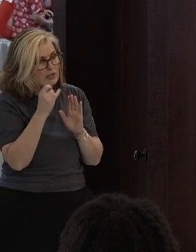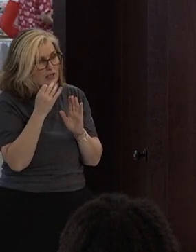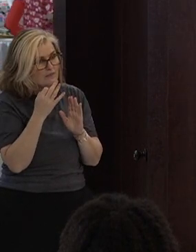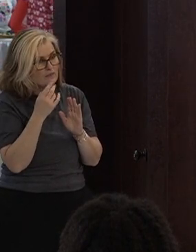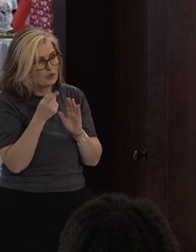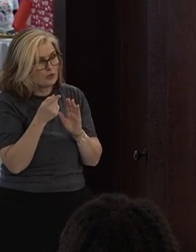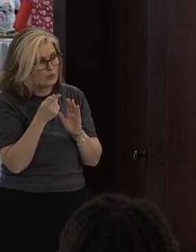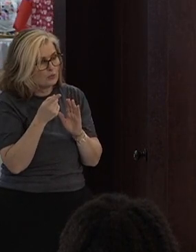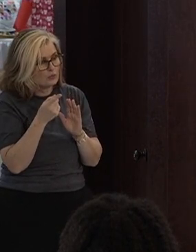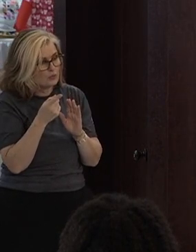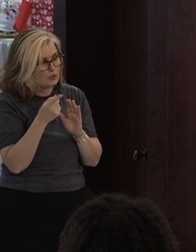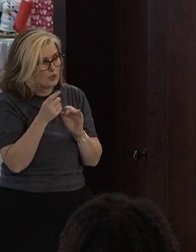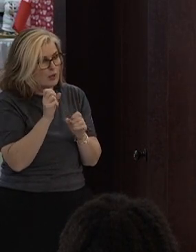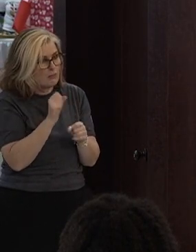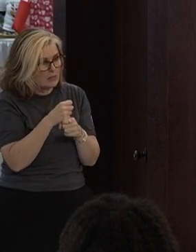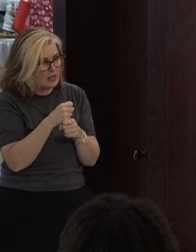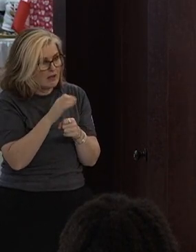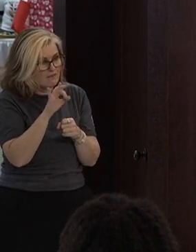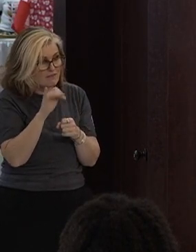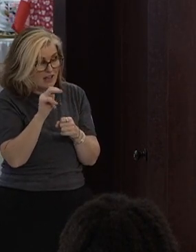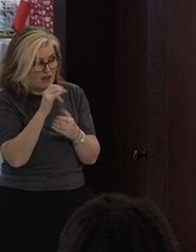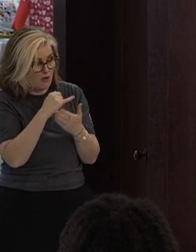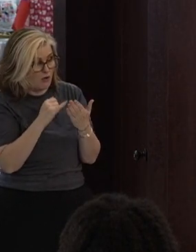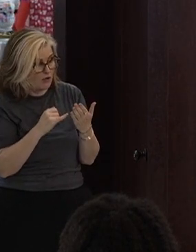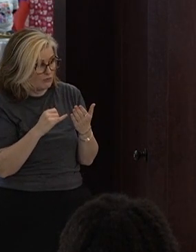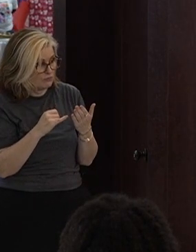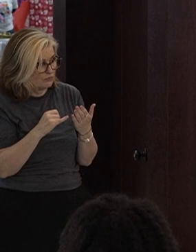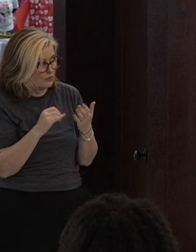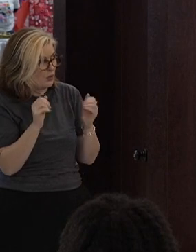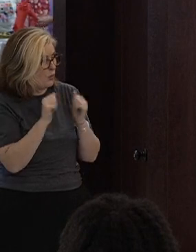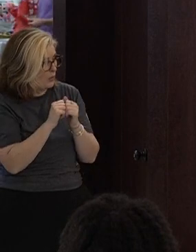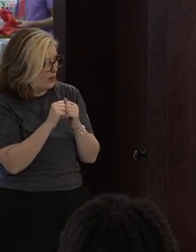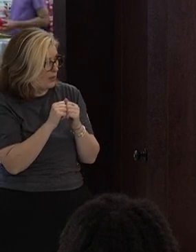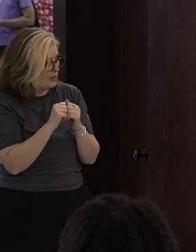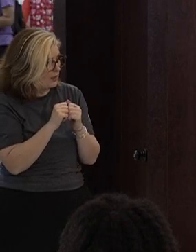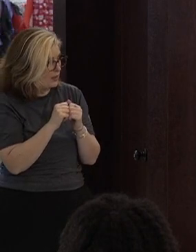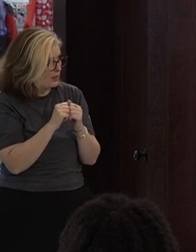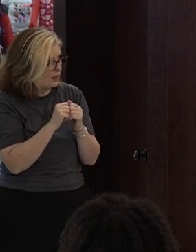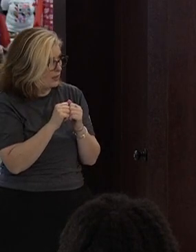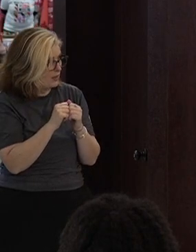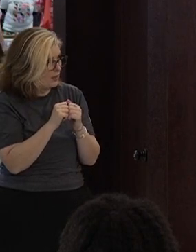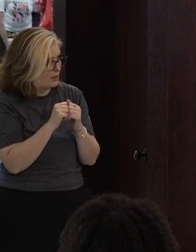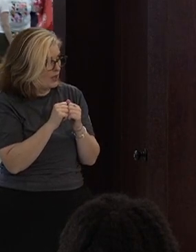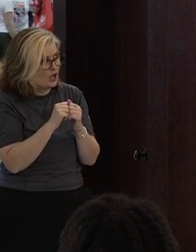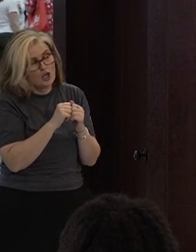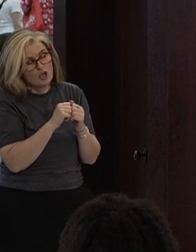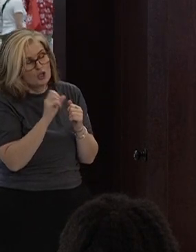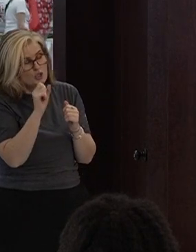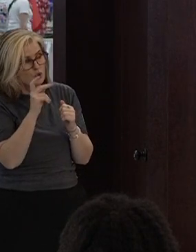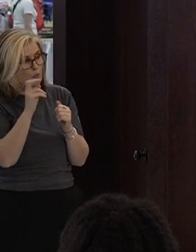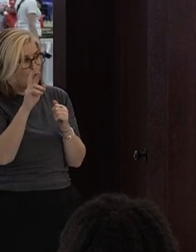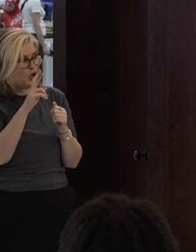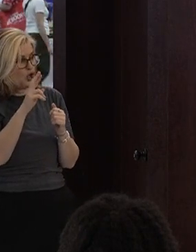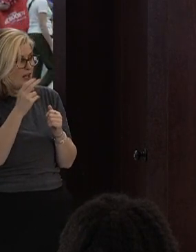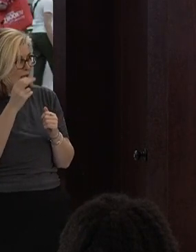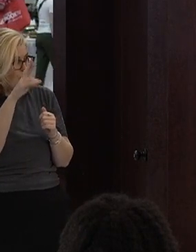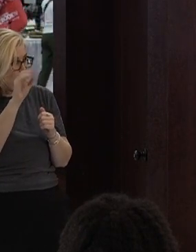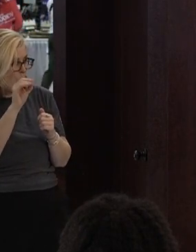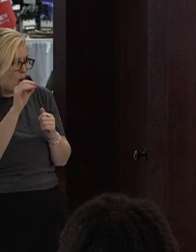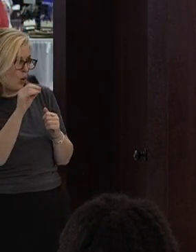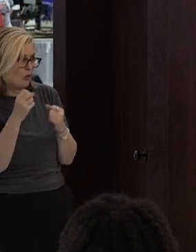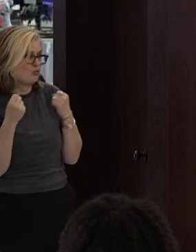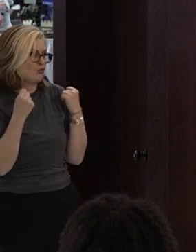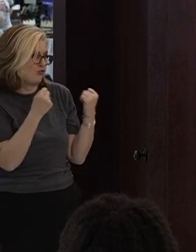you create a fan art with a superhero who